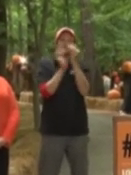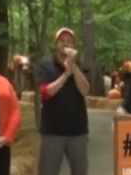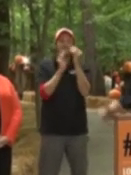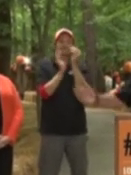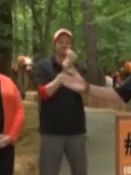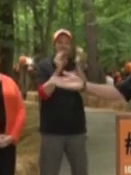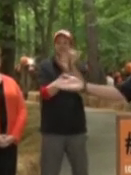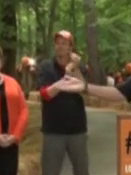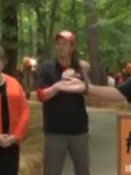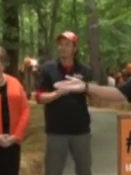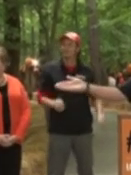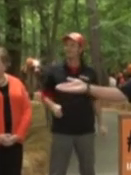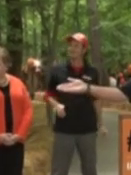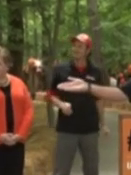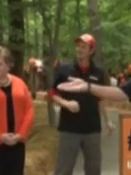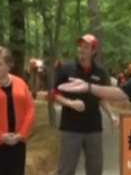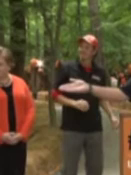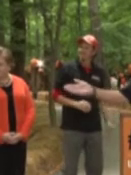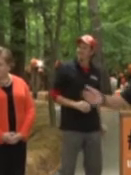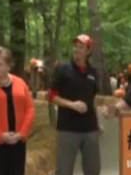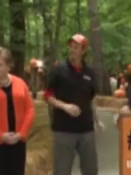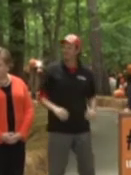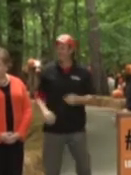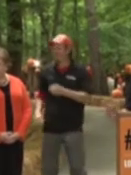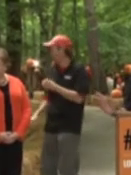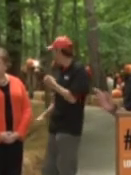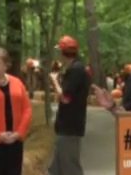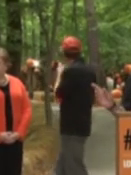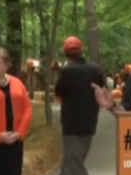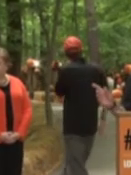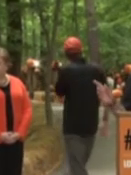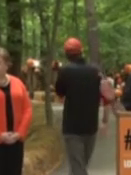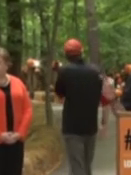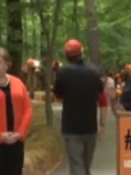what they've done. Robert, a little music.